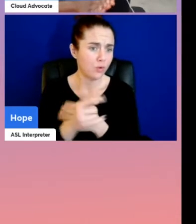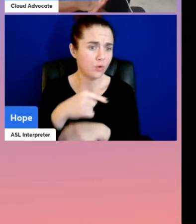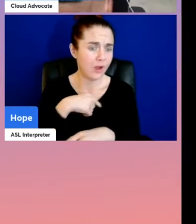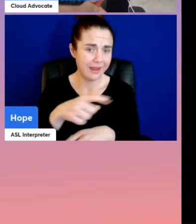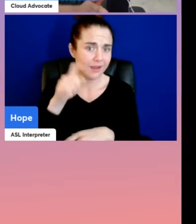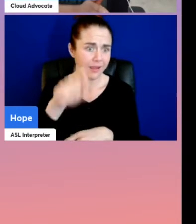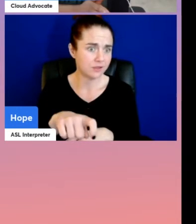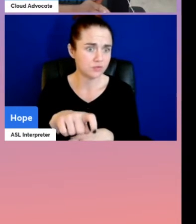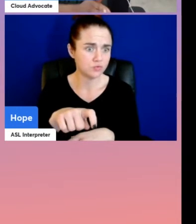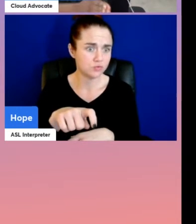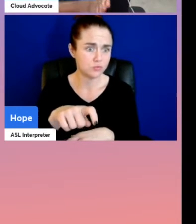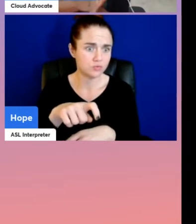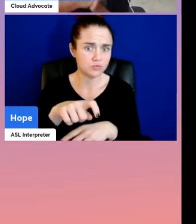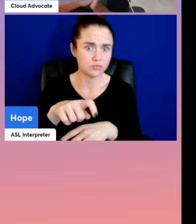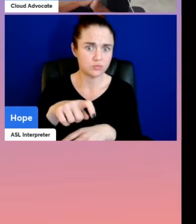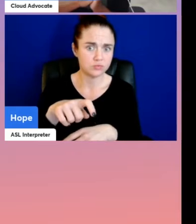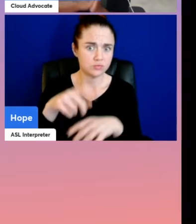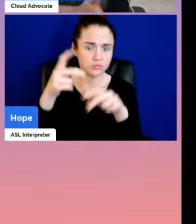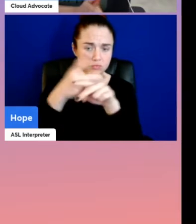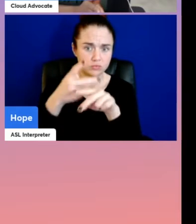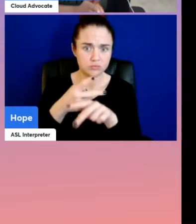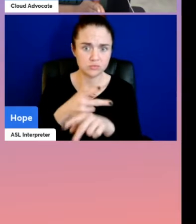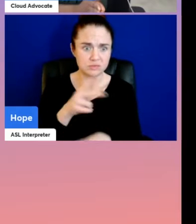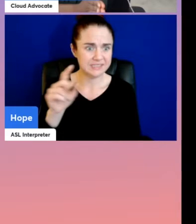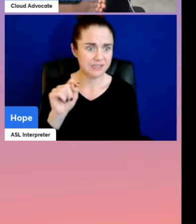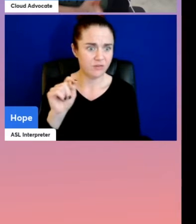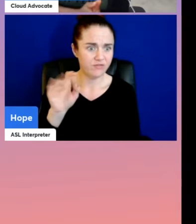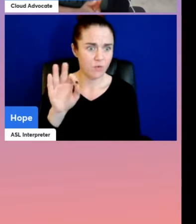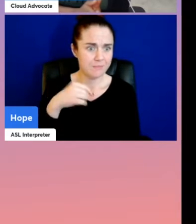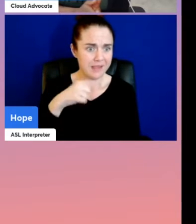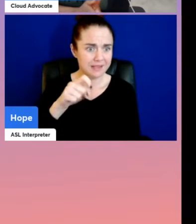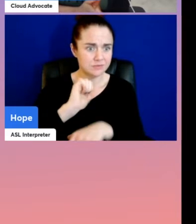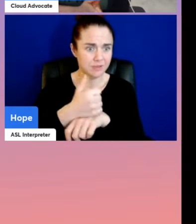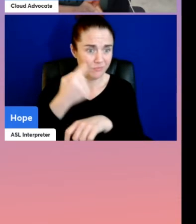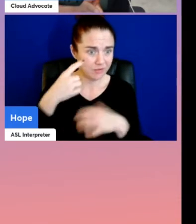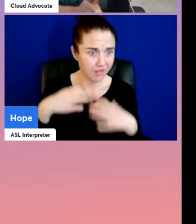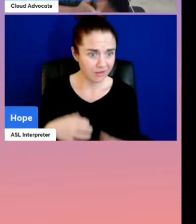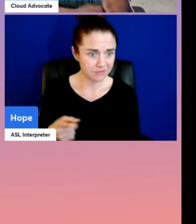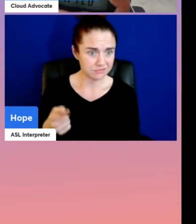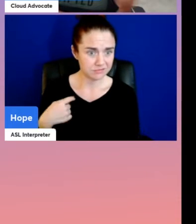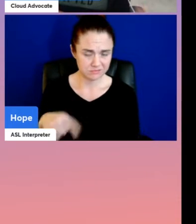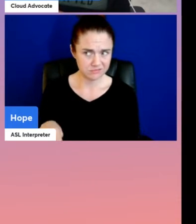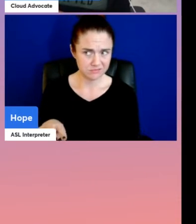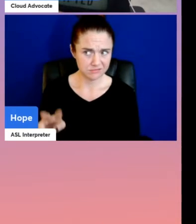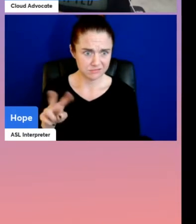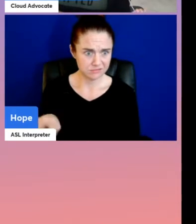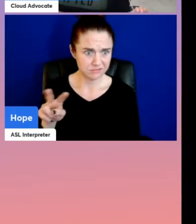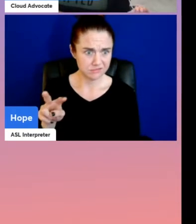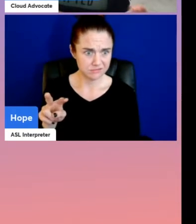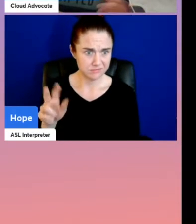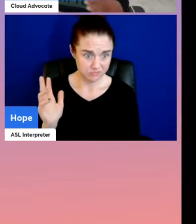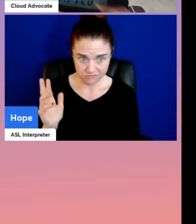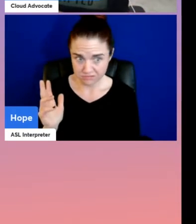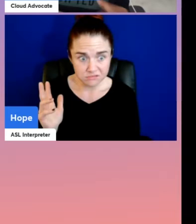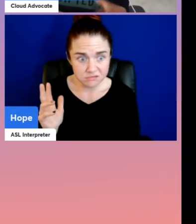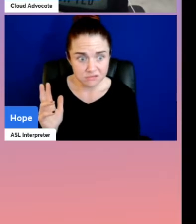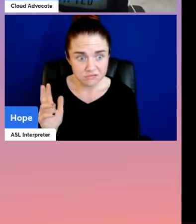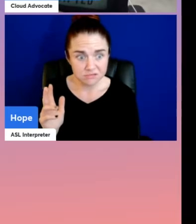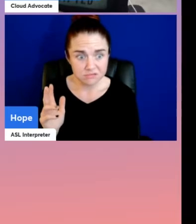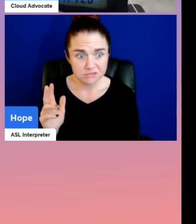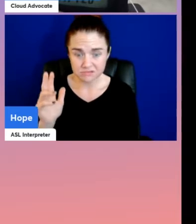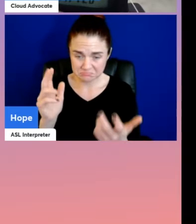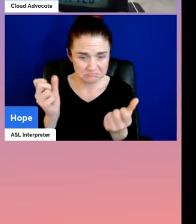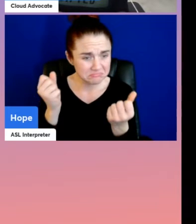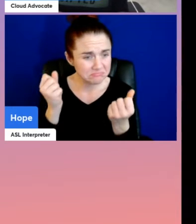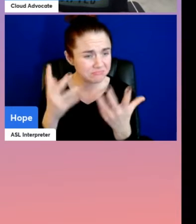stand up Terraform for the client. And I had taken a number of